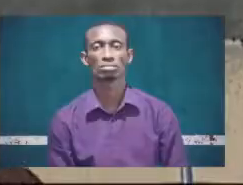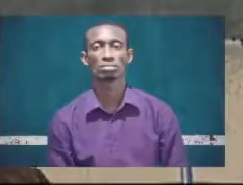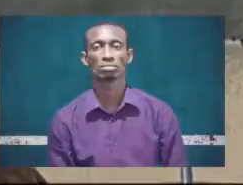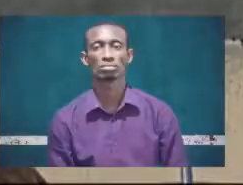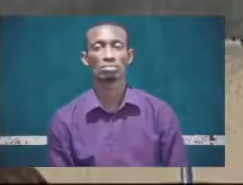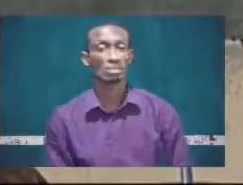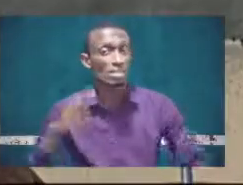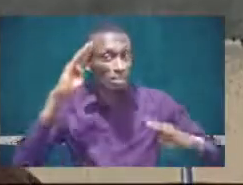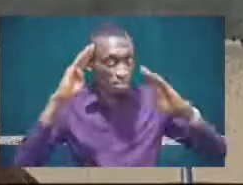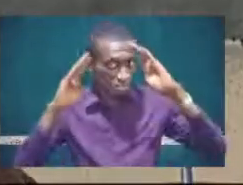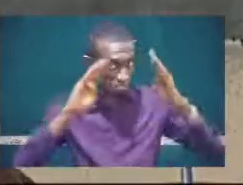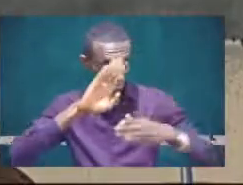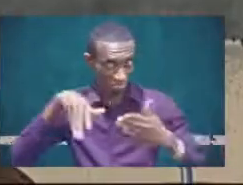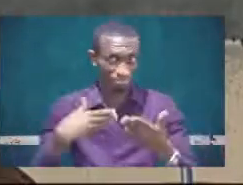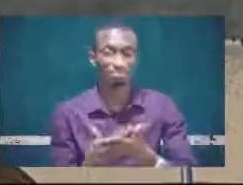Hello everyone,